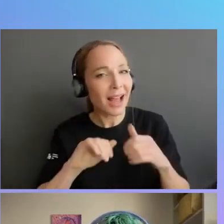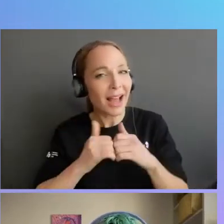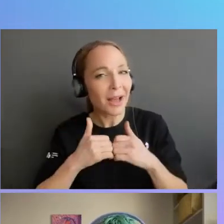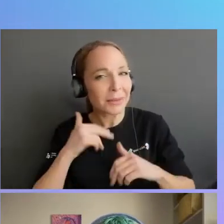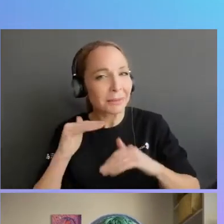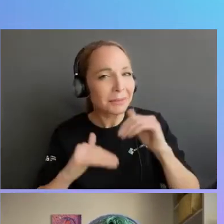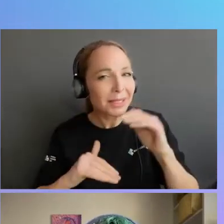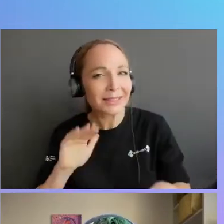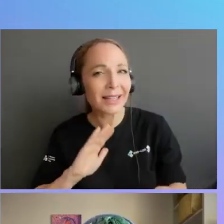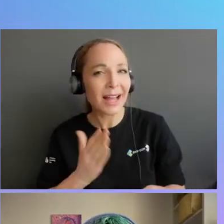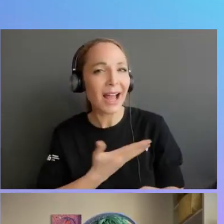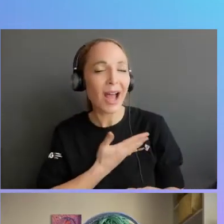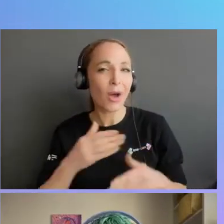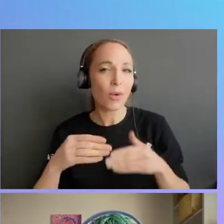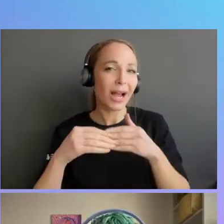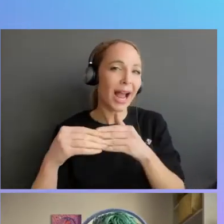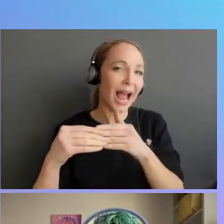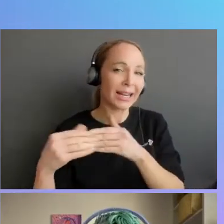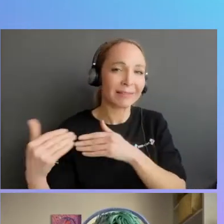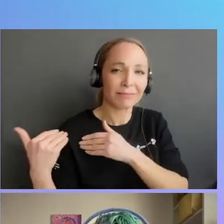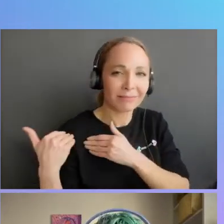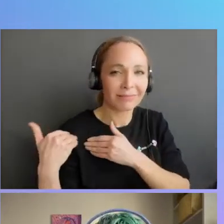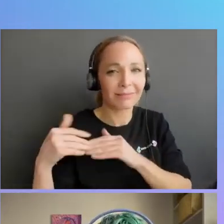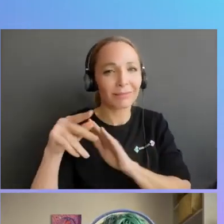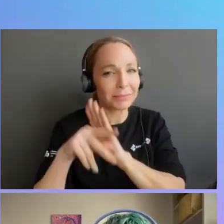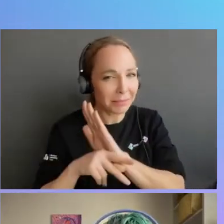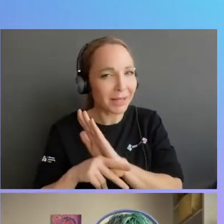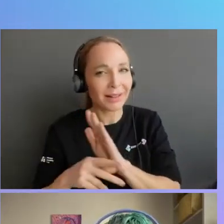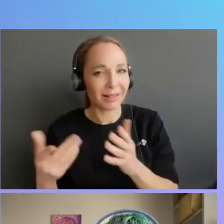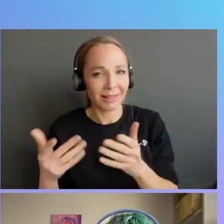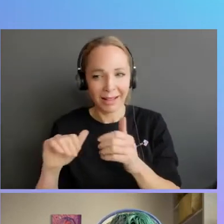that you all can take that and use that in your own day-to-day.